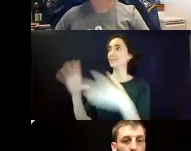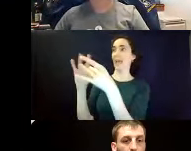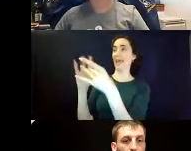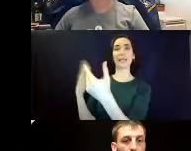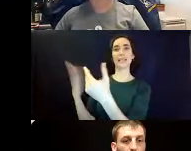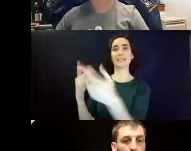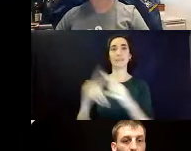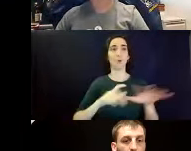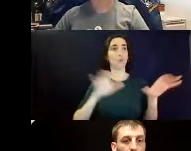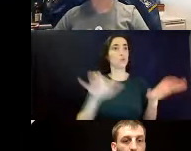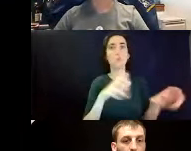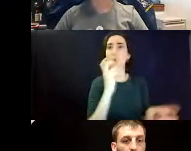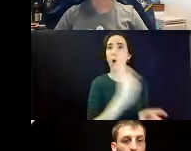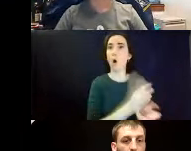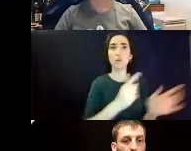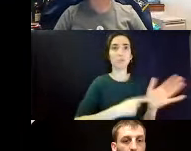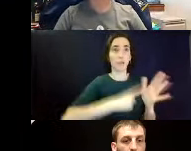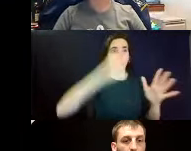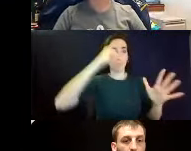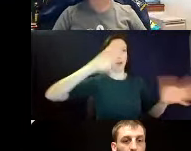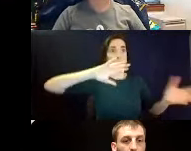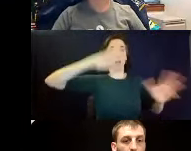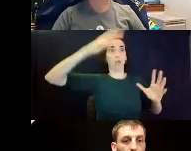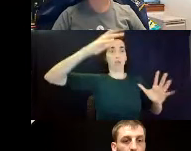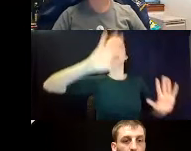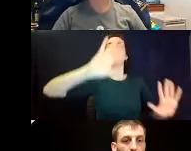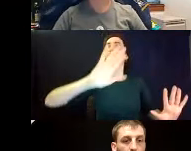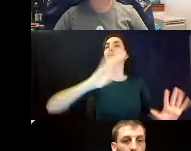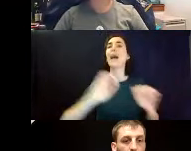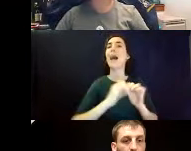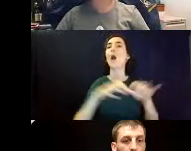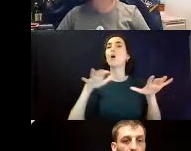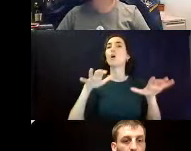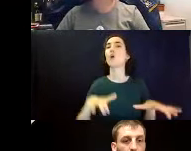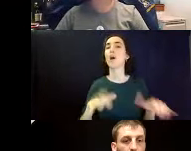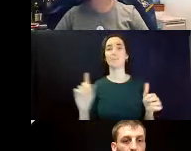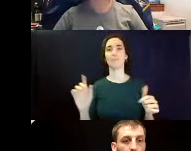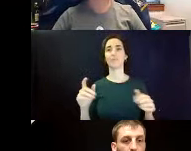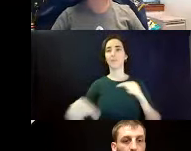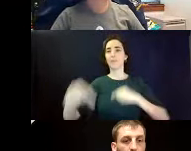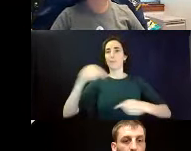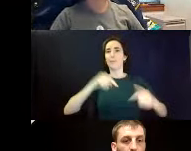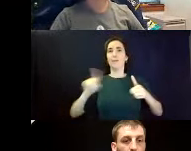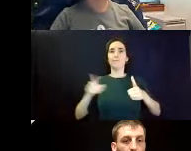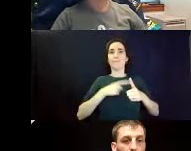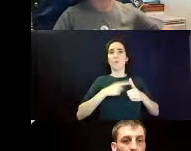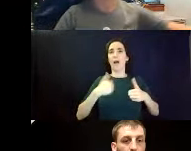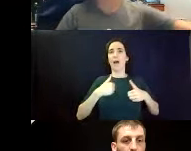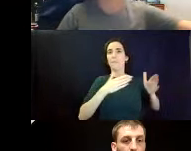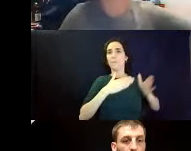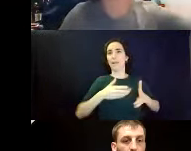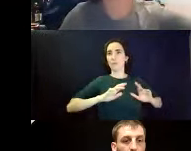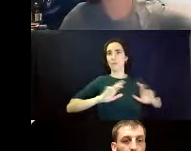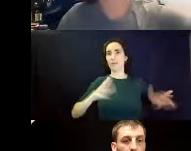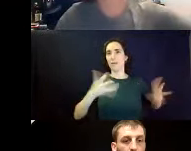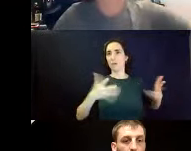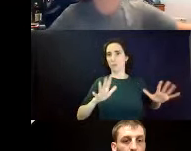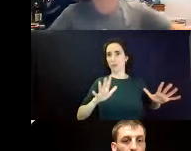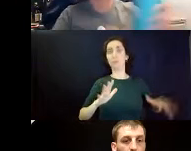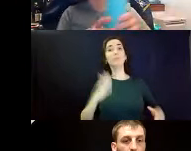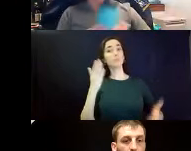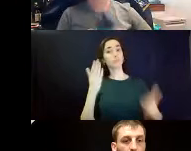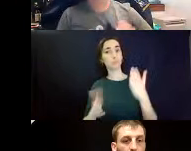one of the best ways to stay calm is to make a plan. Remember that you may have to update or